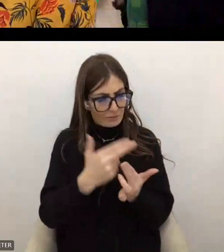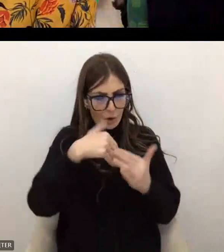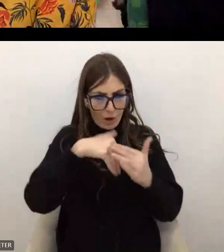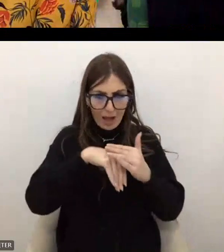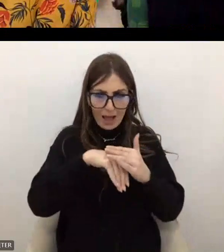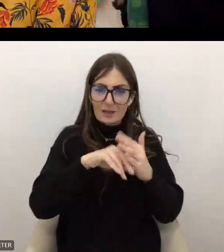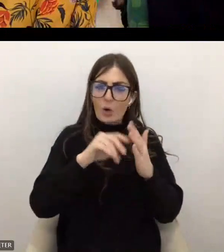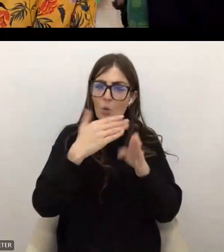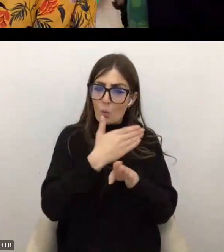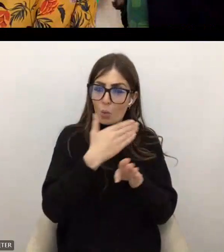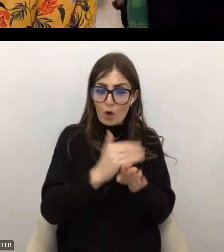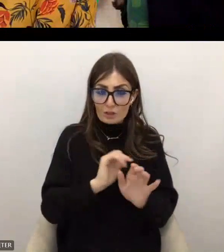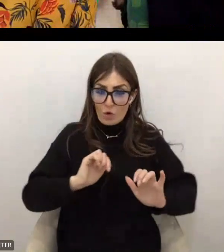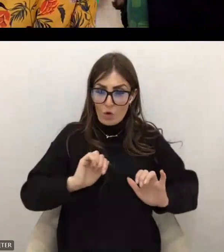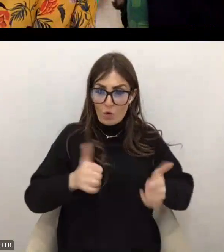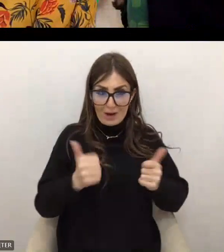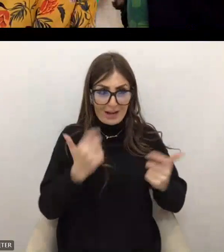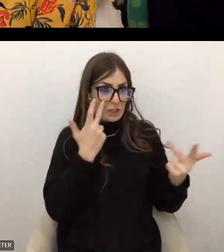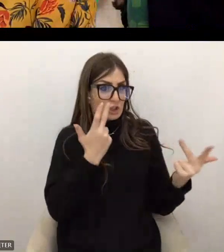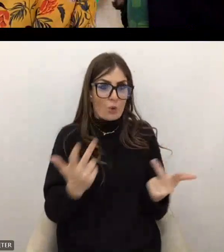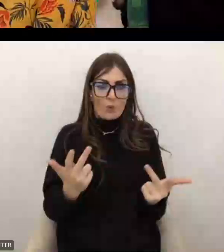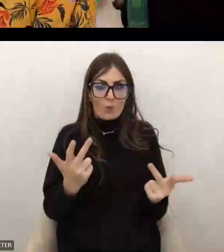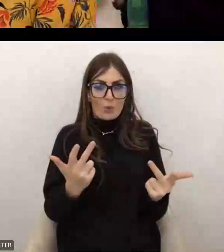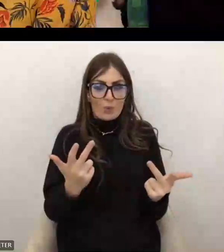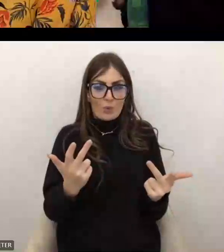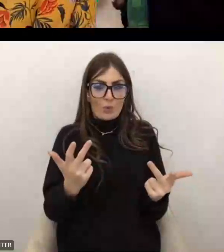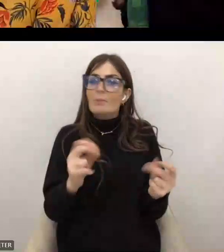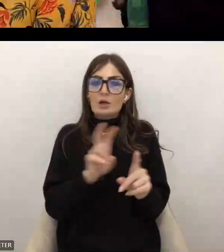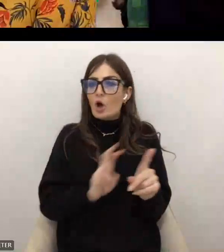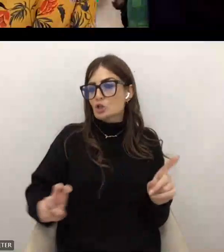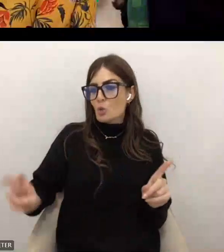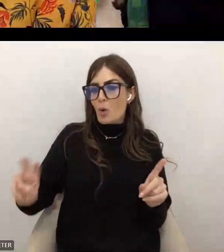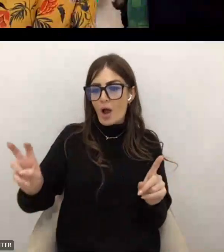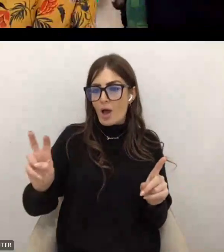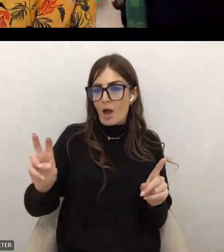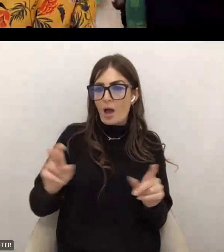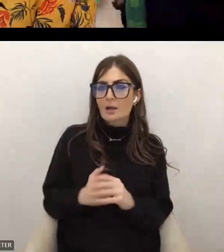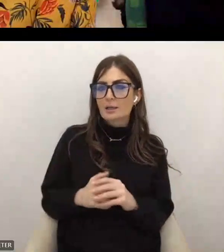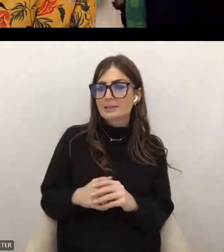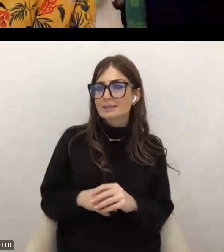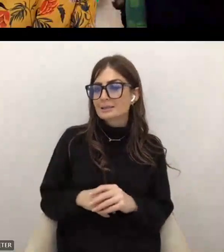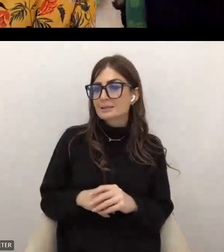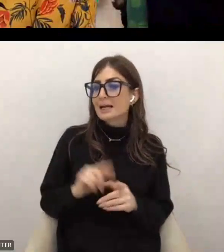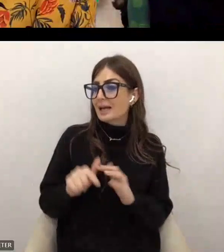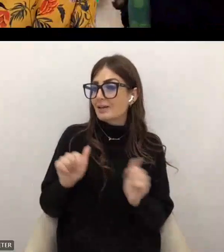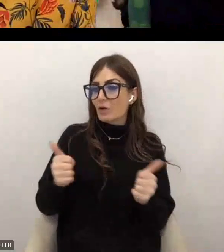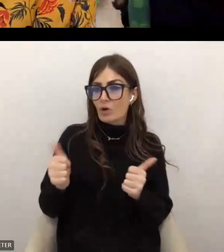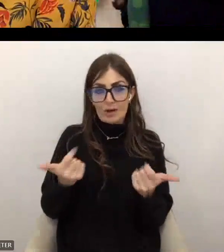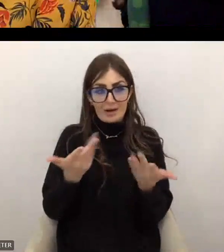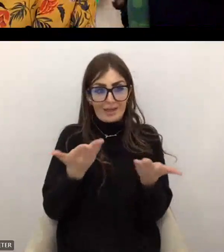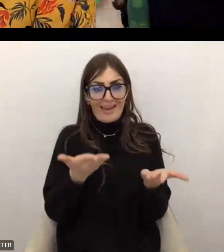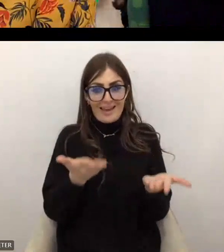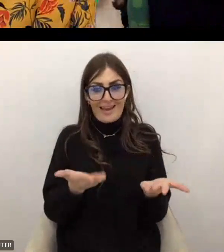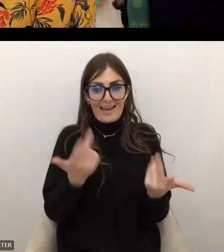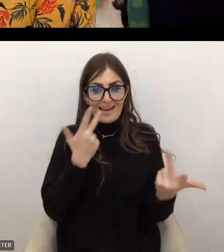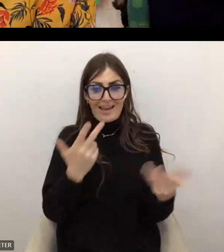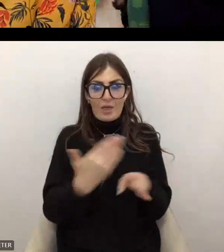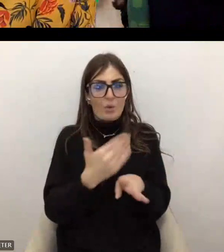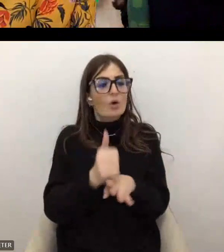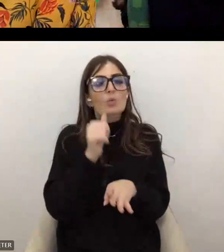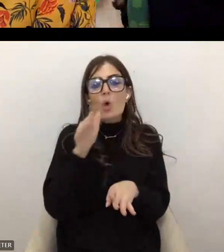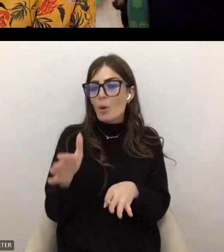works that have already premiered other than touring? If the work is already out there, it probably